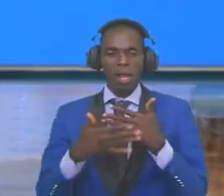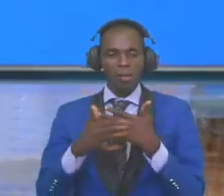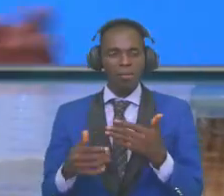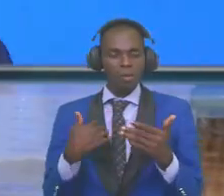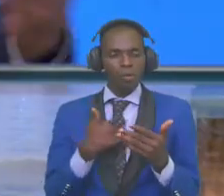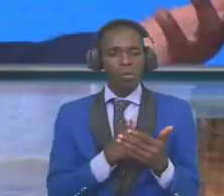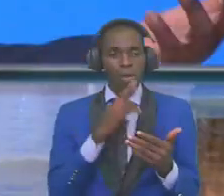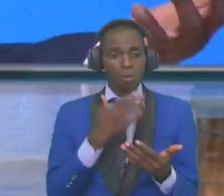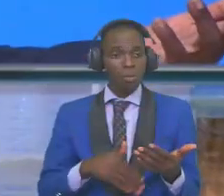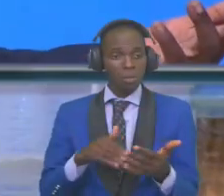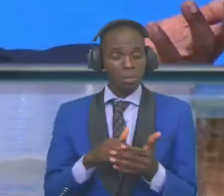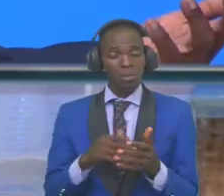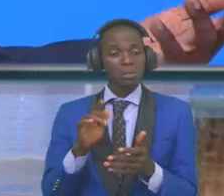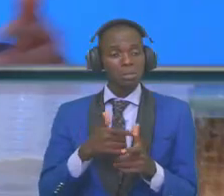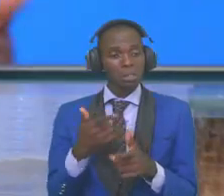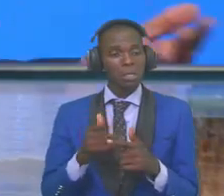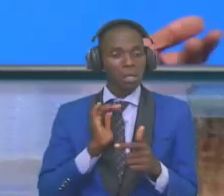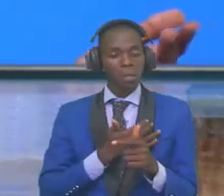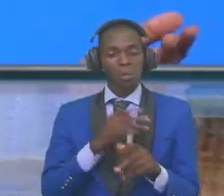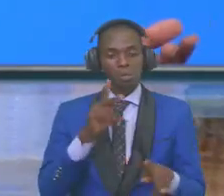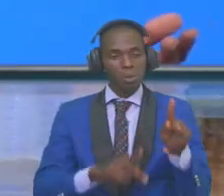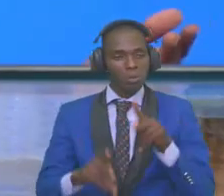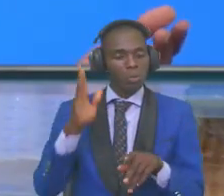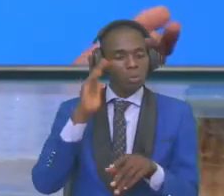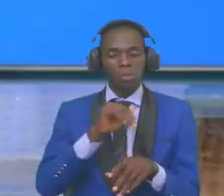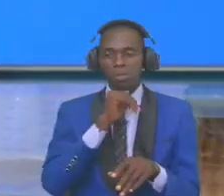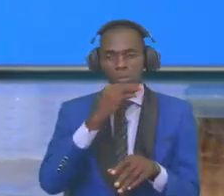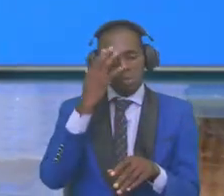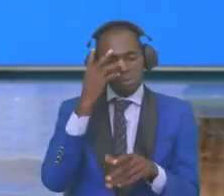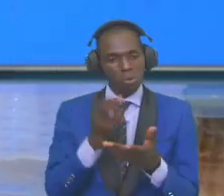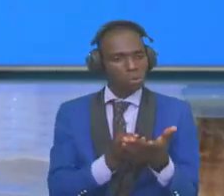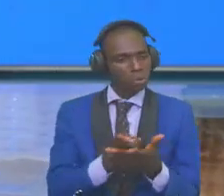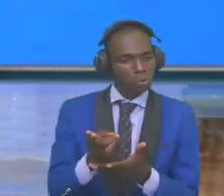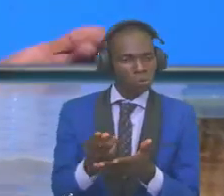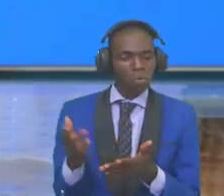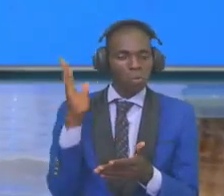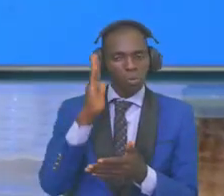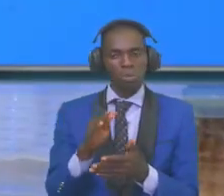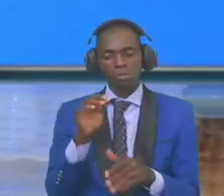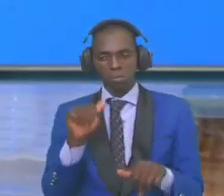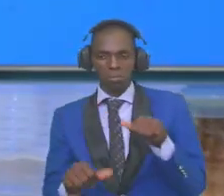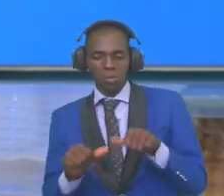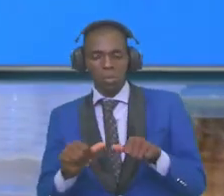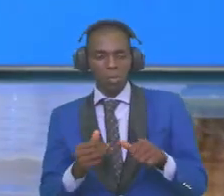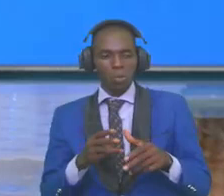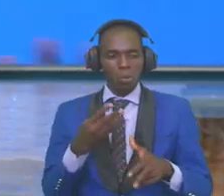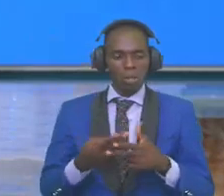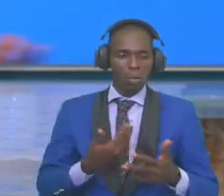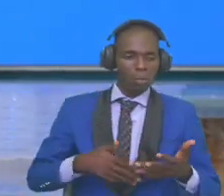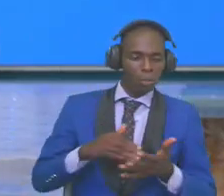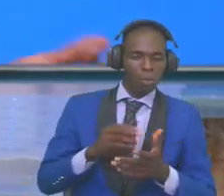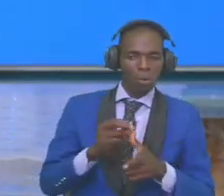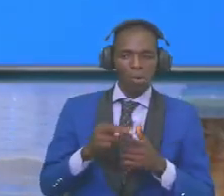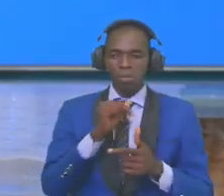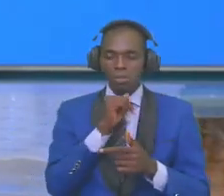our people will be wishy-washy. They will not know the truth. They will not know whether they are born again or not. They'll be